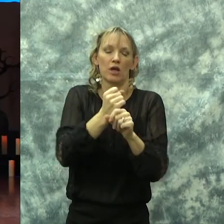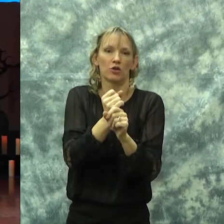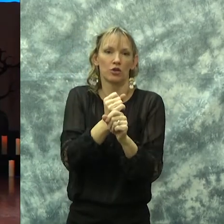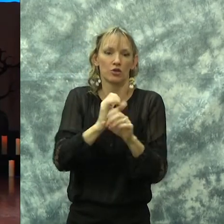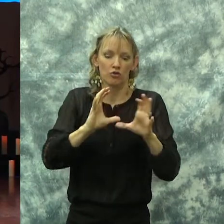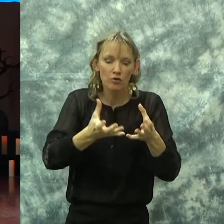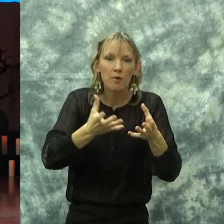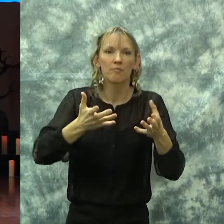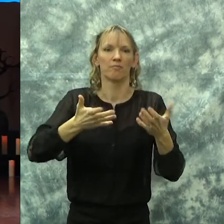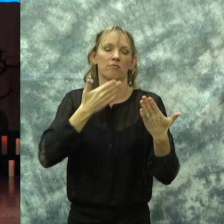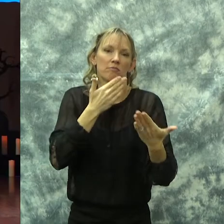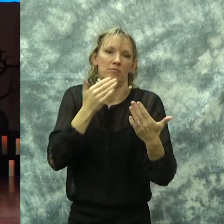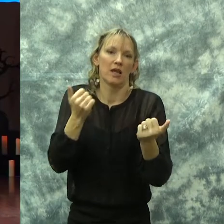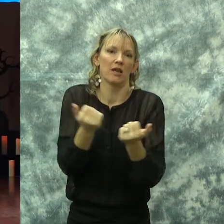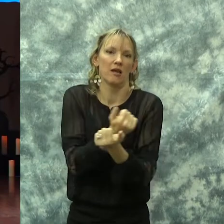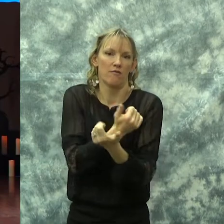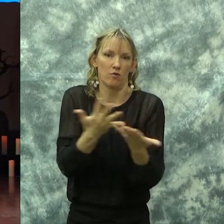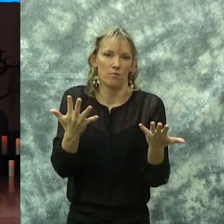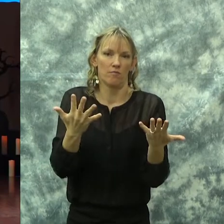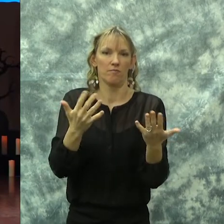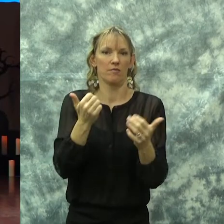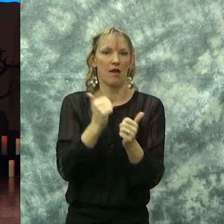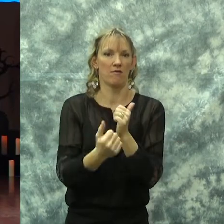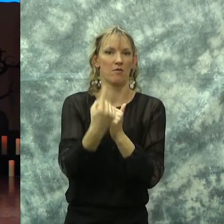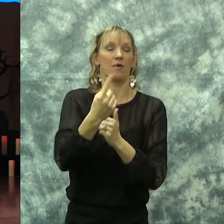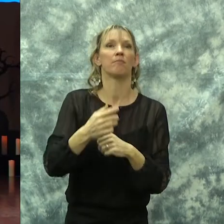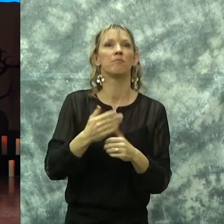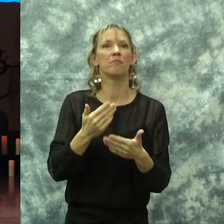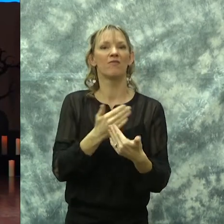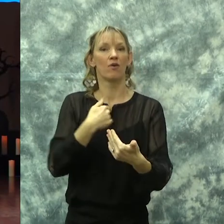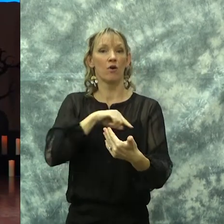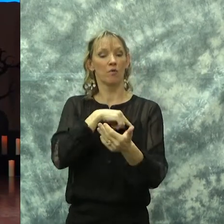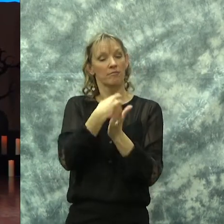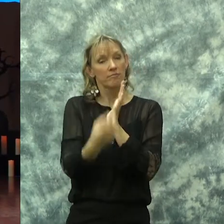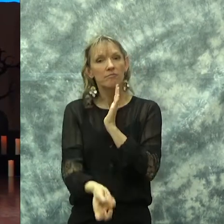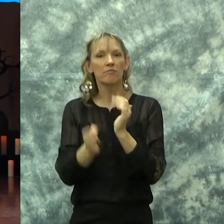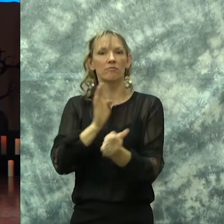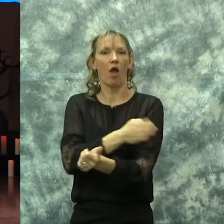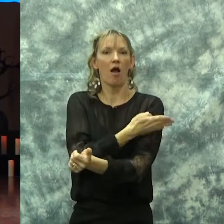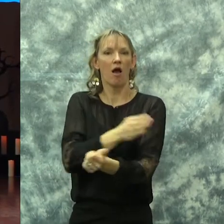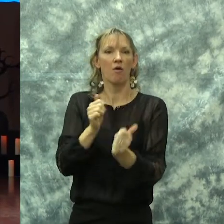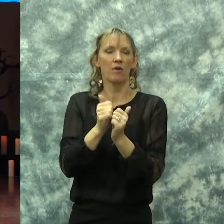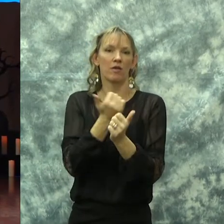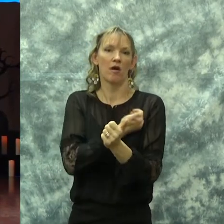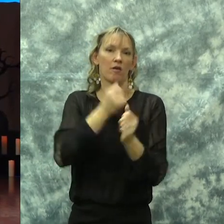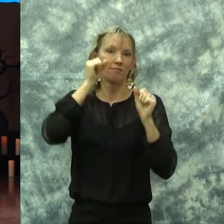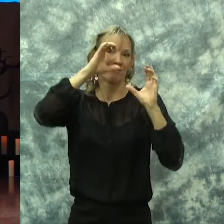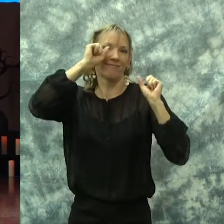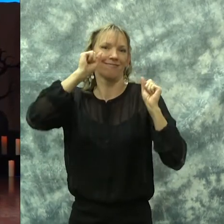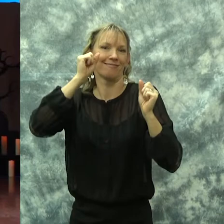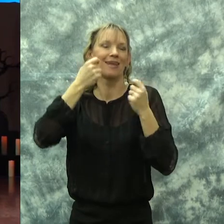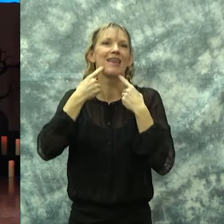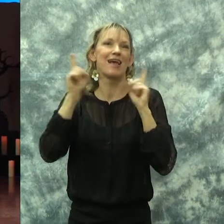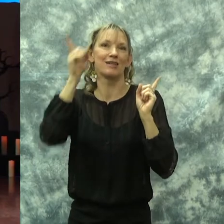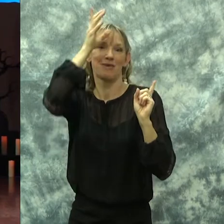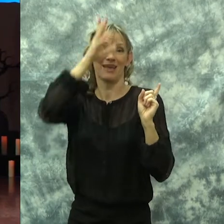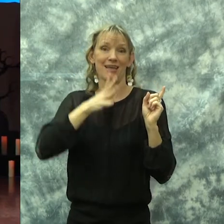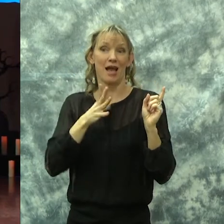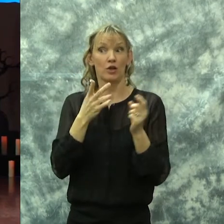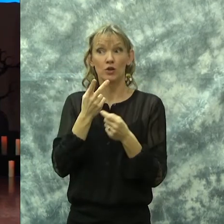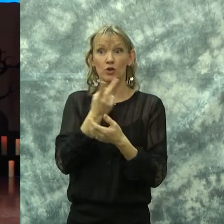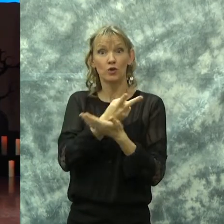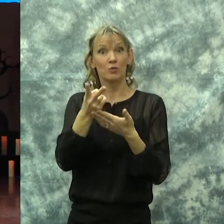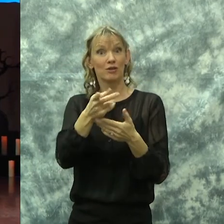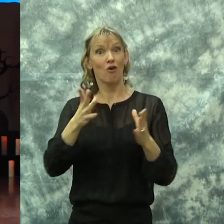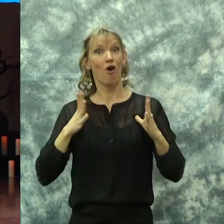so grateful for everyone as we come about. Before we move into Surely the Presence with our incredible announcement guy, you were missed. See, 2